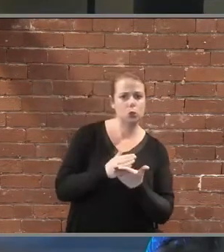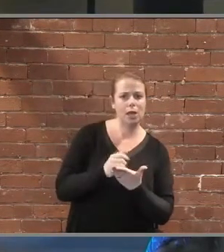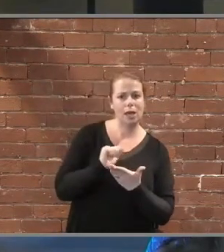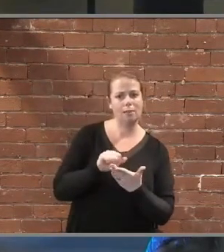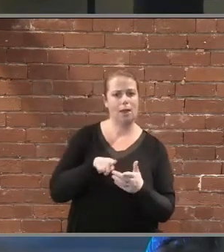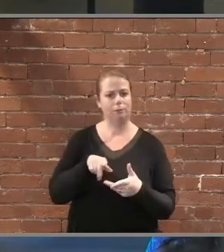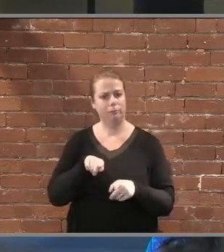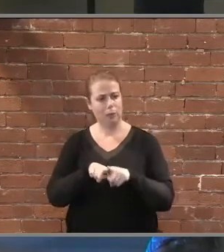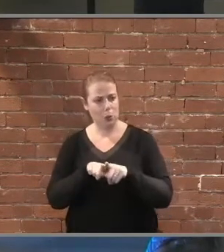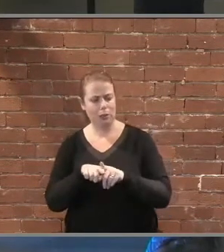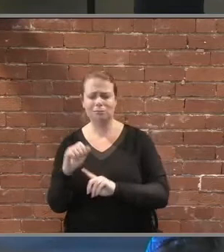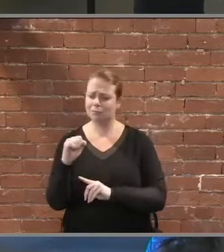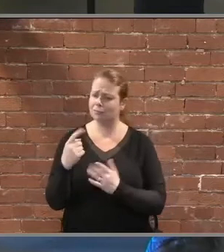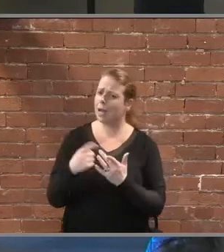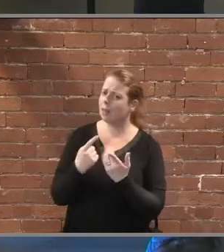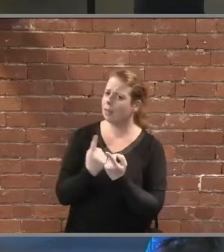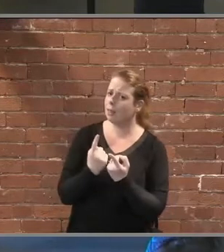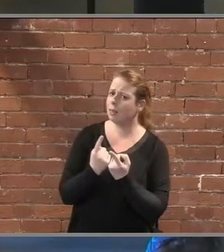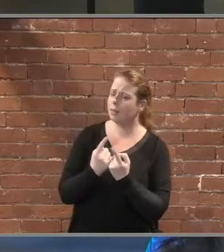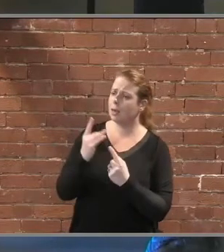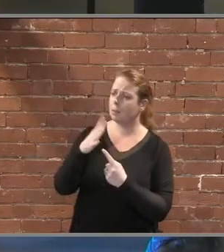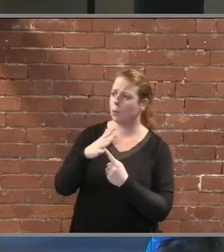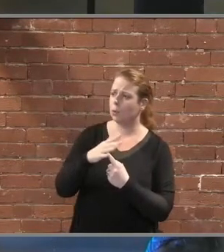learning. Yeah. I think another thing that